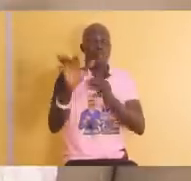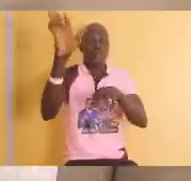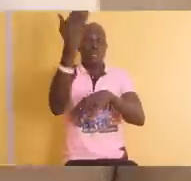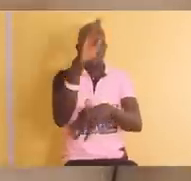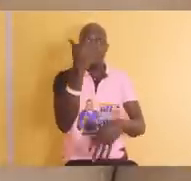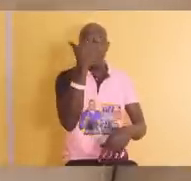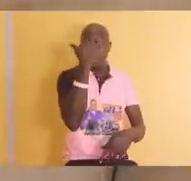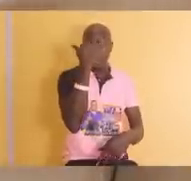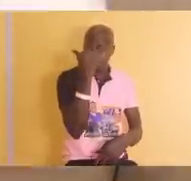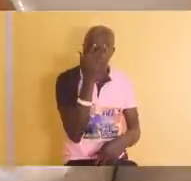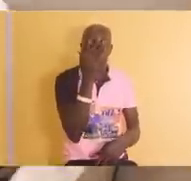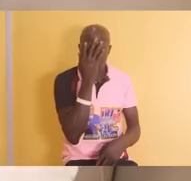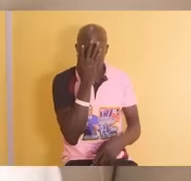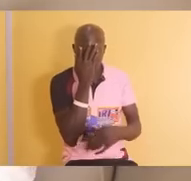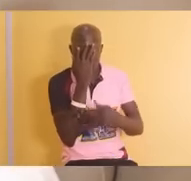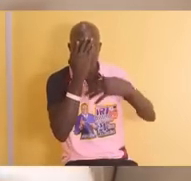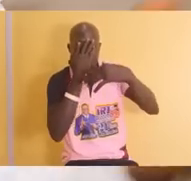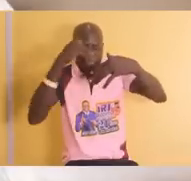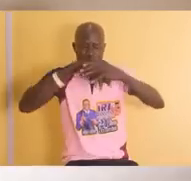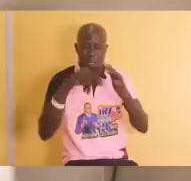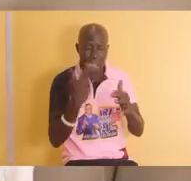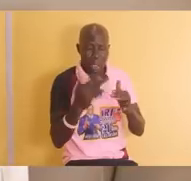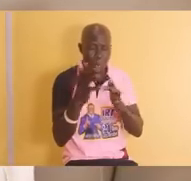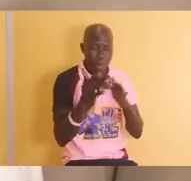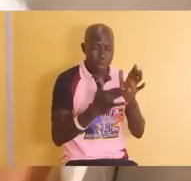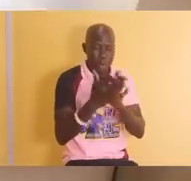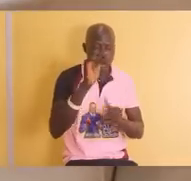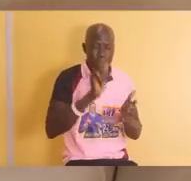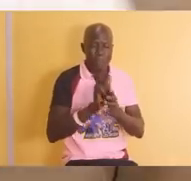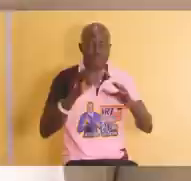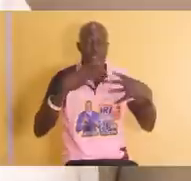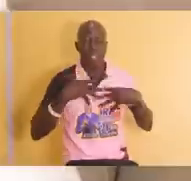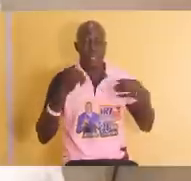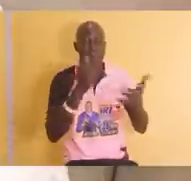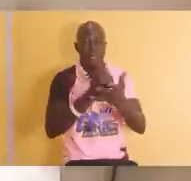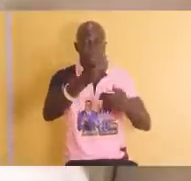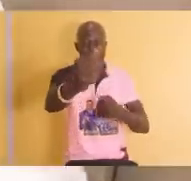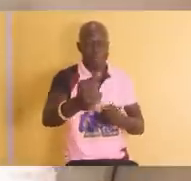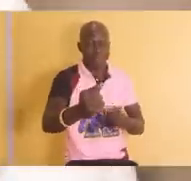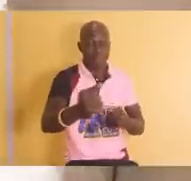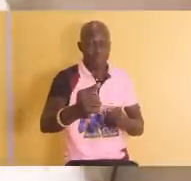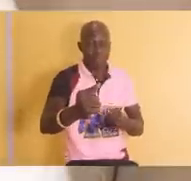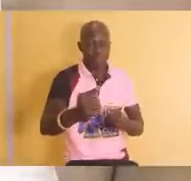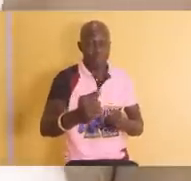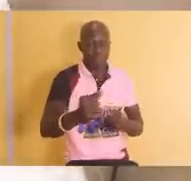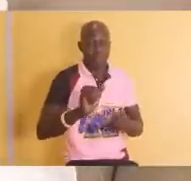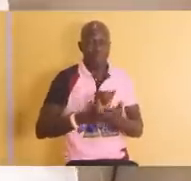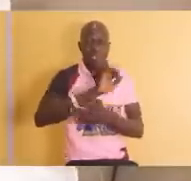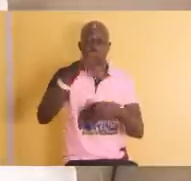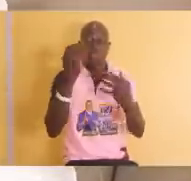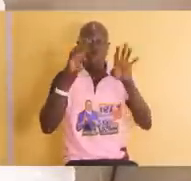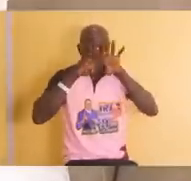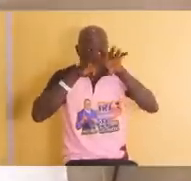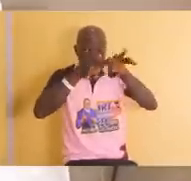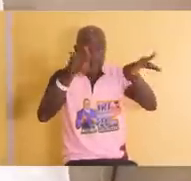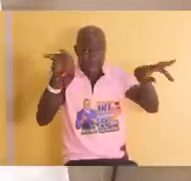on your head. Ẹ nílò àbù ṣe é. Lórúkọ Jésù. Oya gba ìyanu. Amen. Wọ́n máa ń rẹ̀